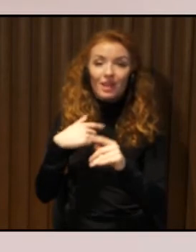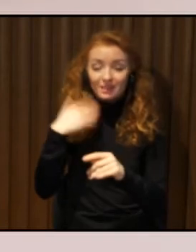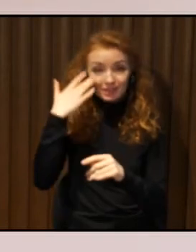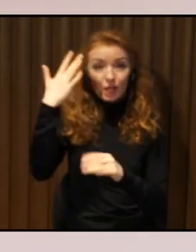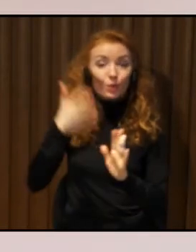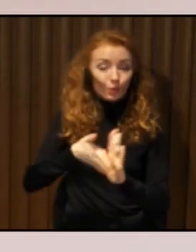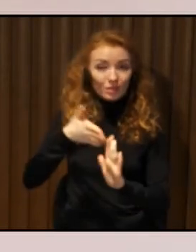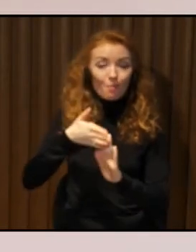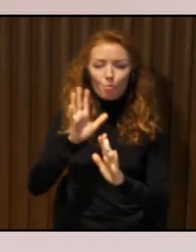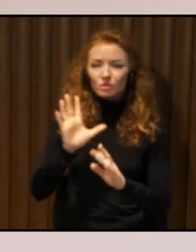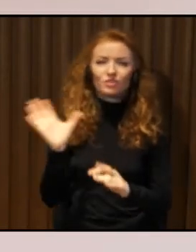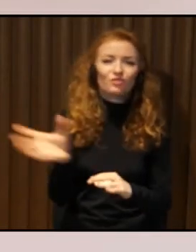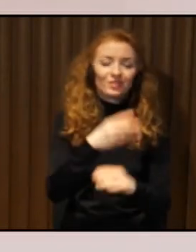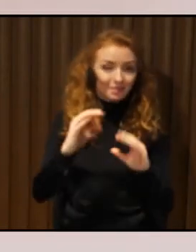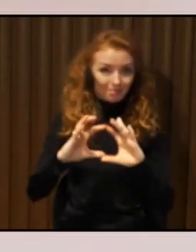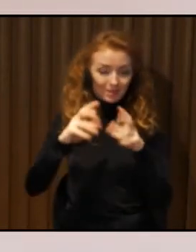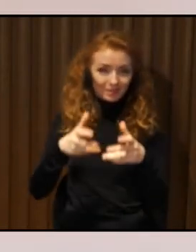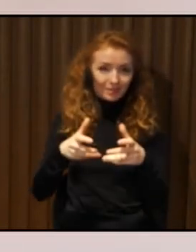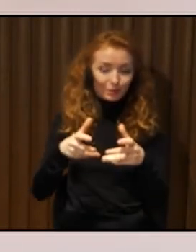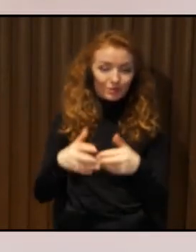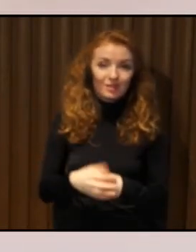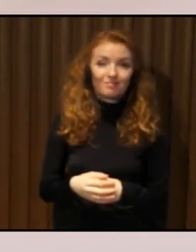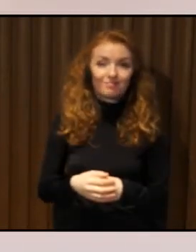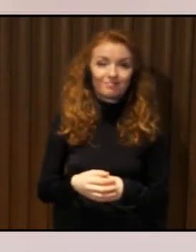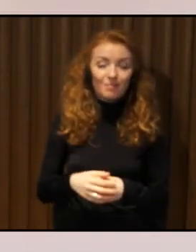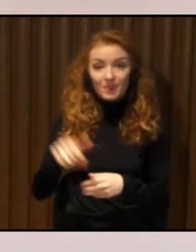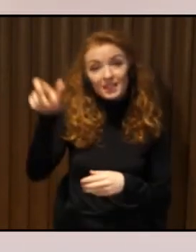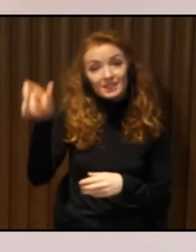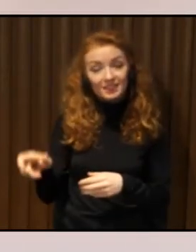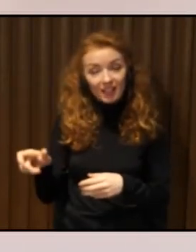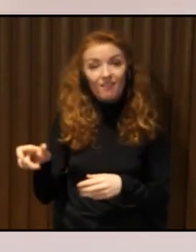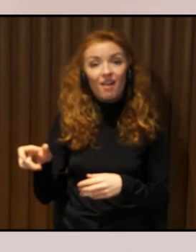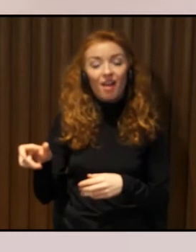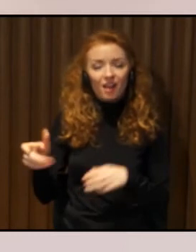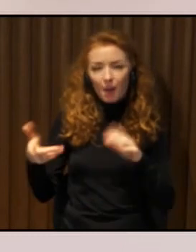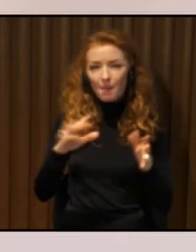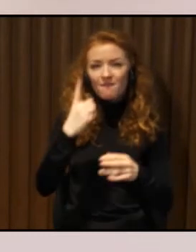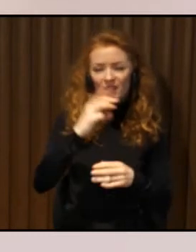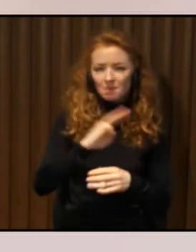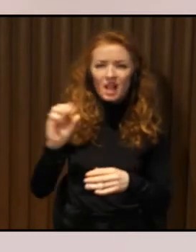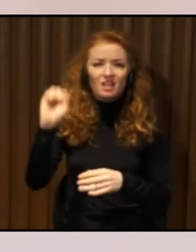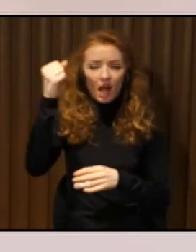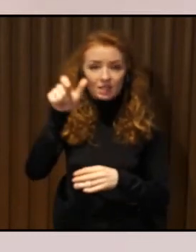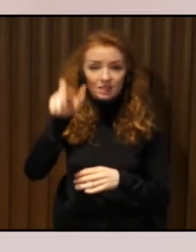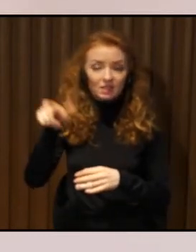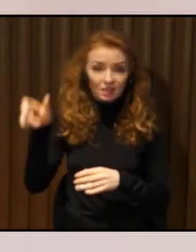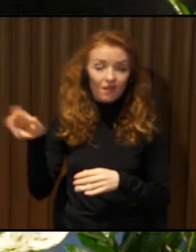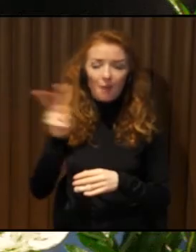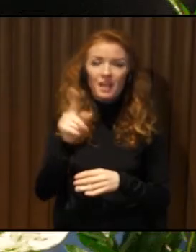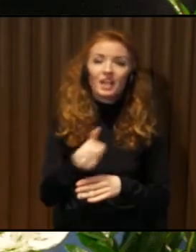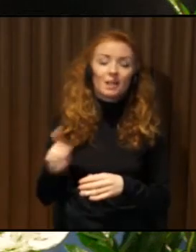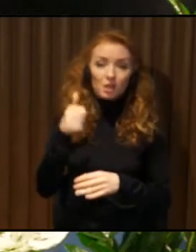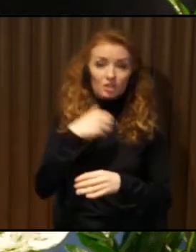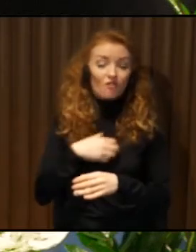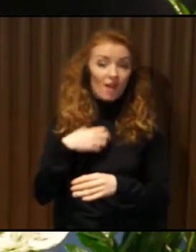are over 1 billion people with disability who needs access to everything. Of course, if Latvia and the European Union wants to be